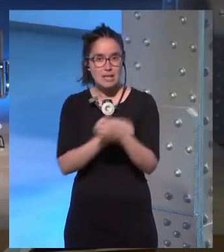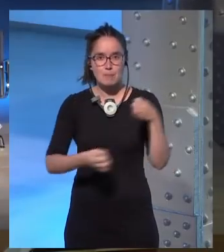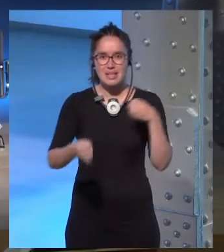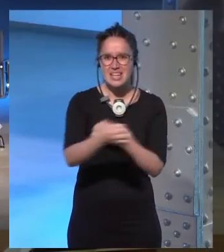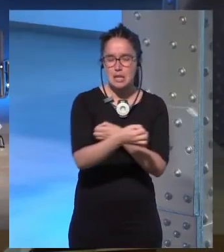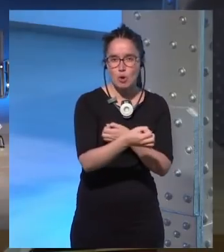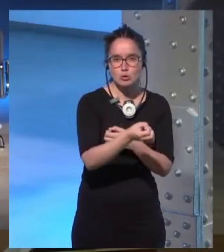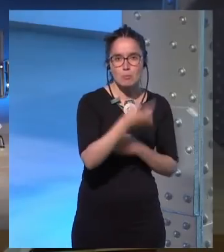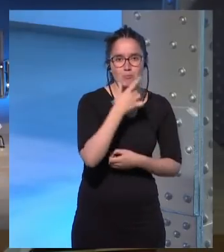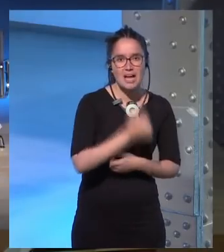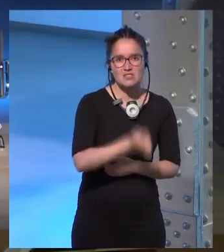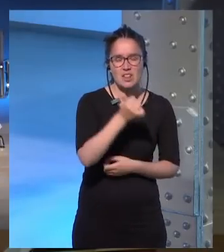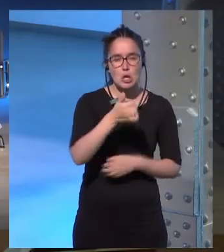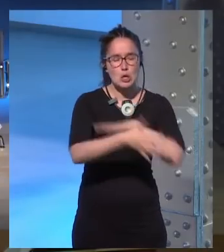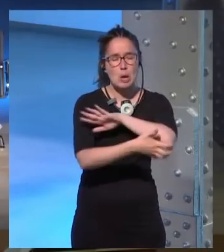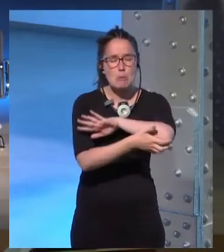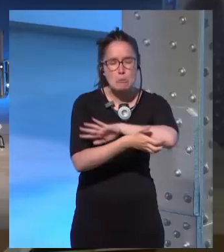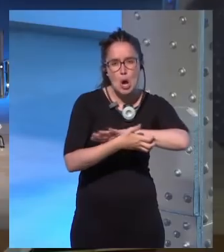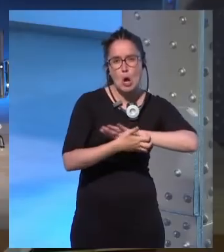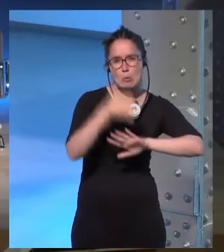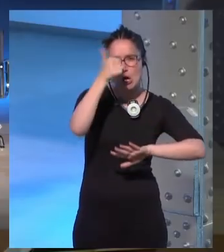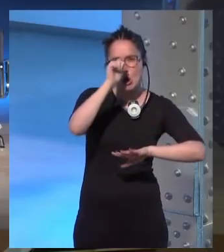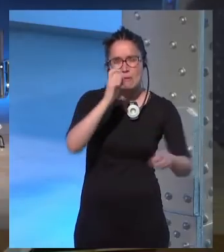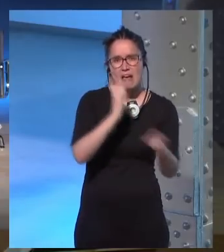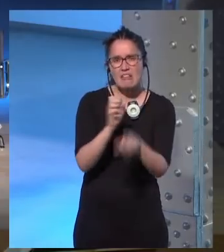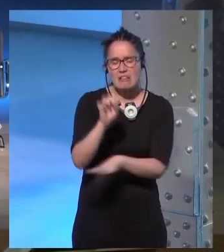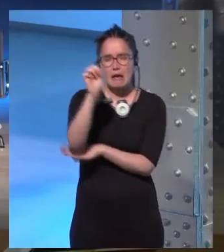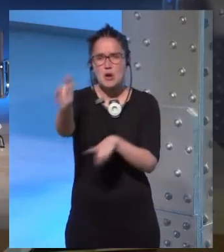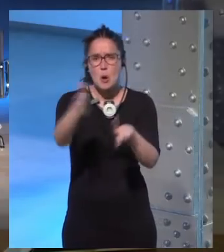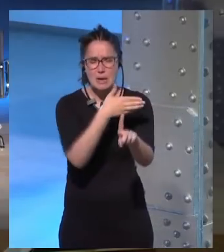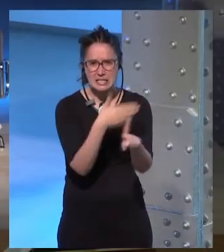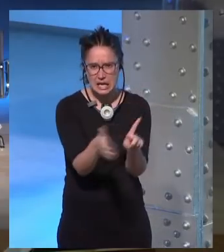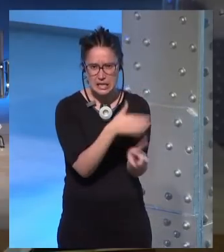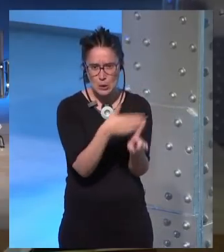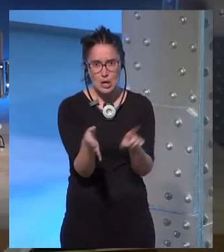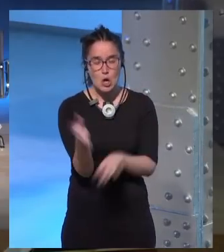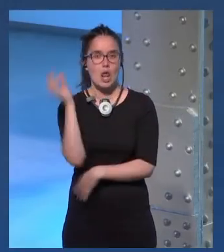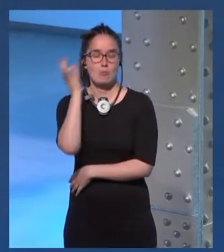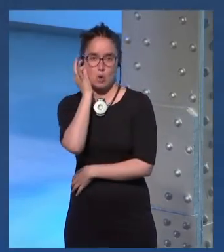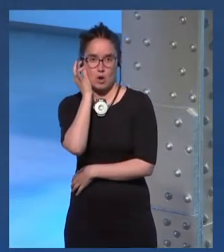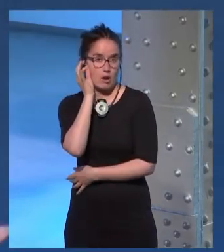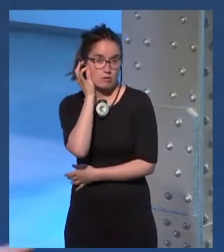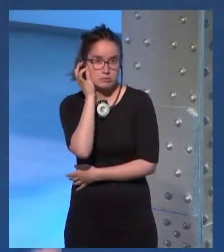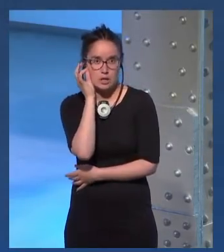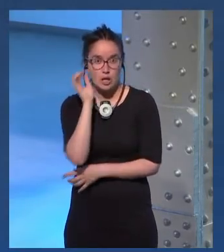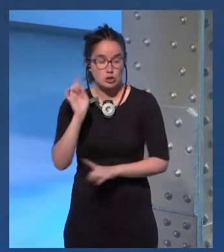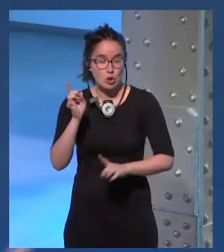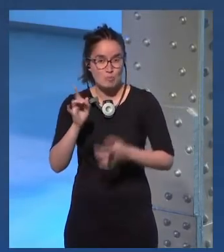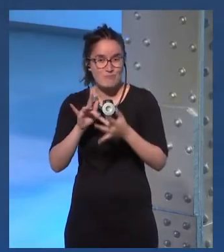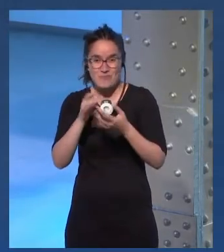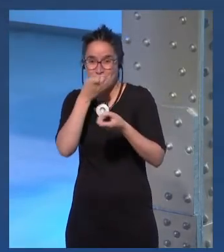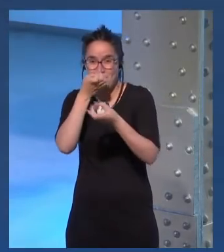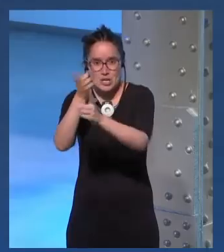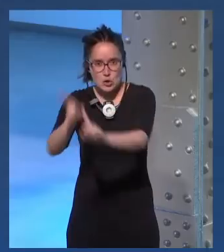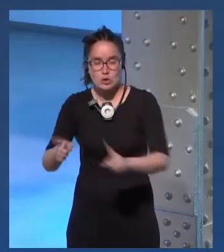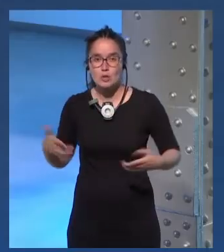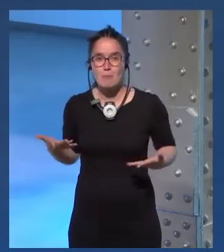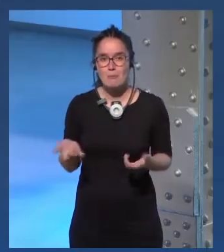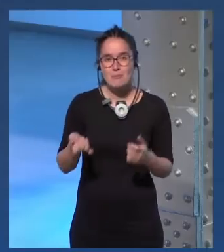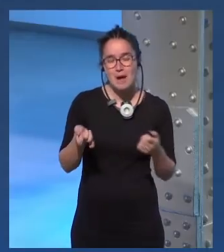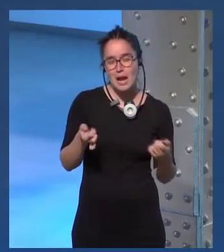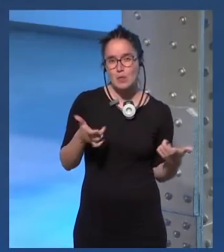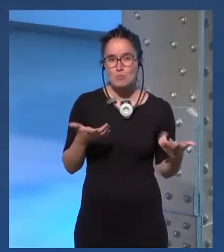sometimes we empathize more with the poor guy, the anti-hero who has been punished, than with